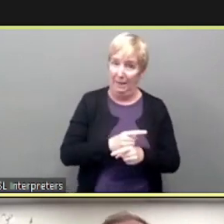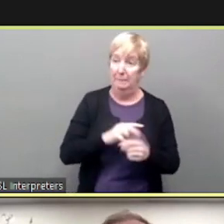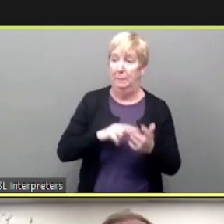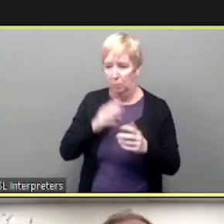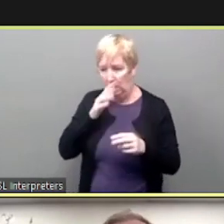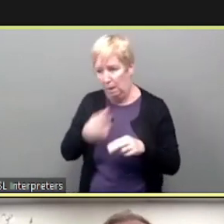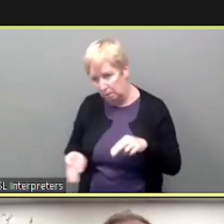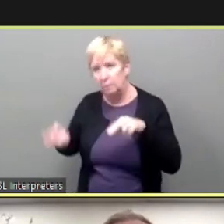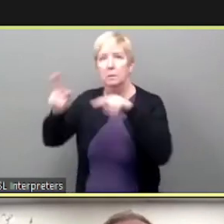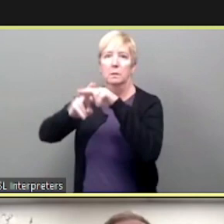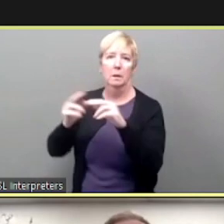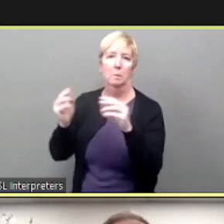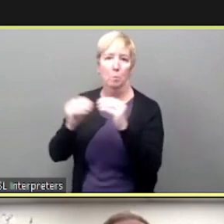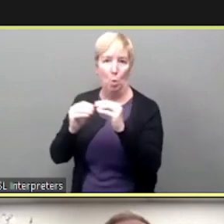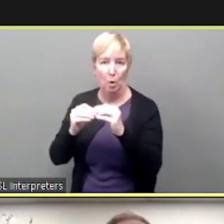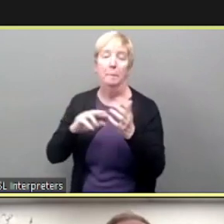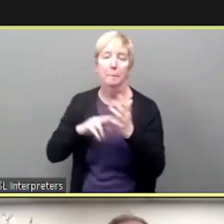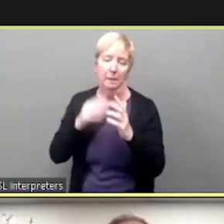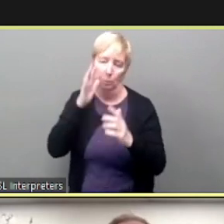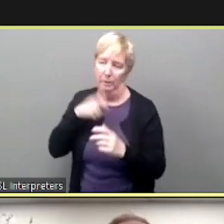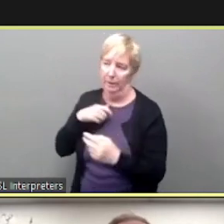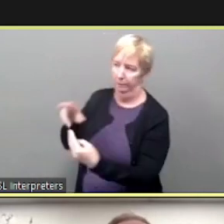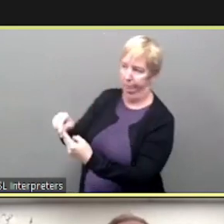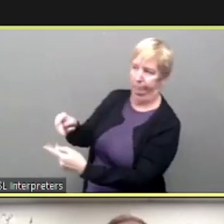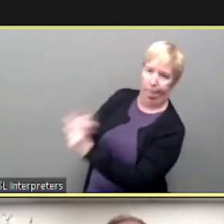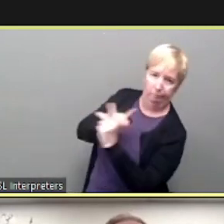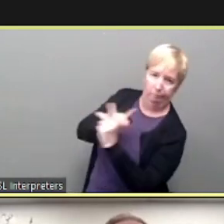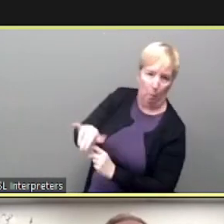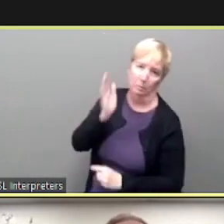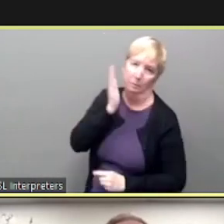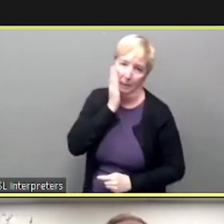our hospitals here in New Mexico. Next slide.